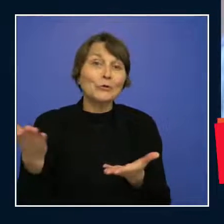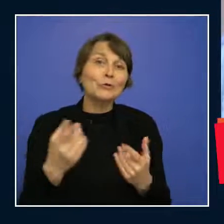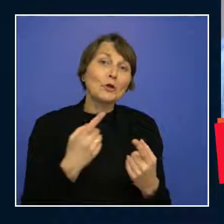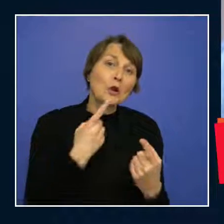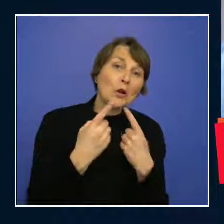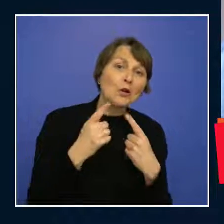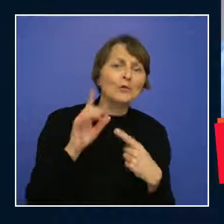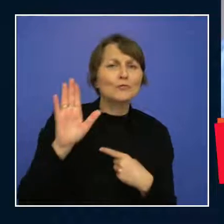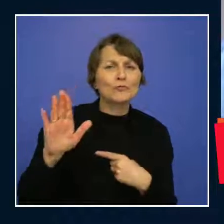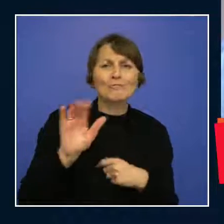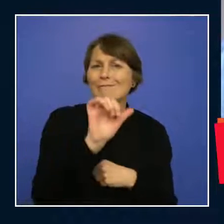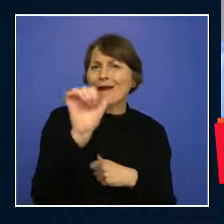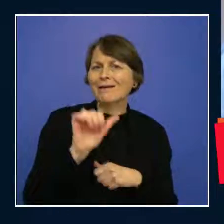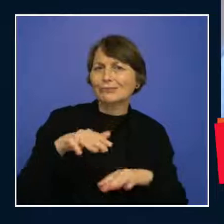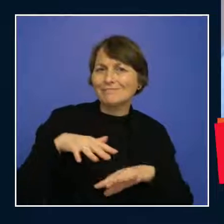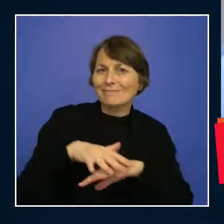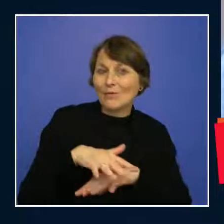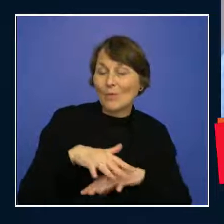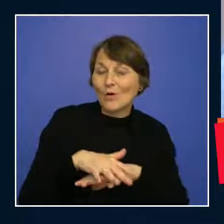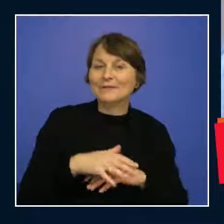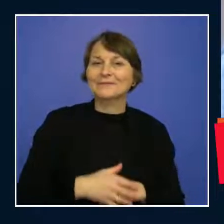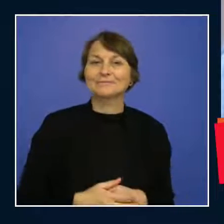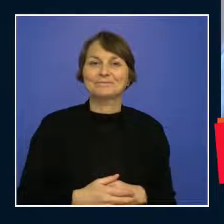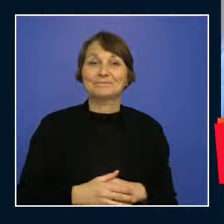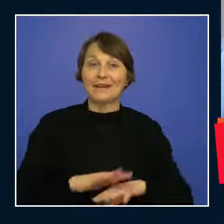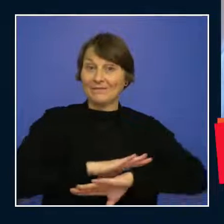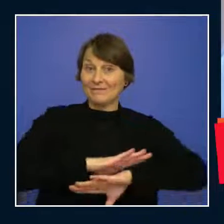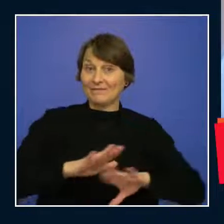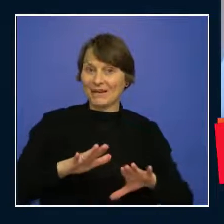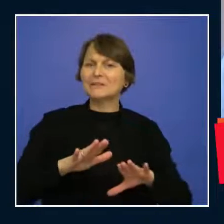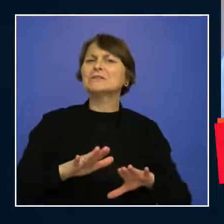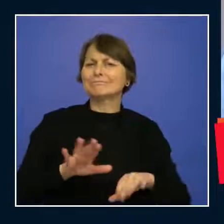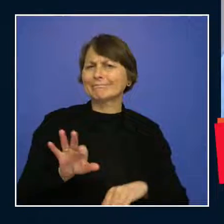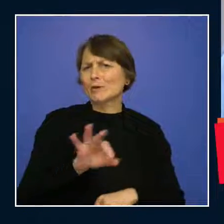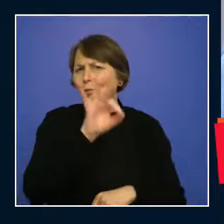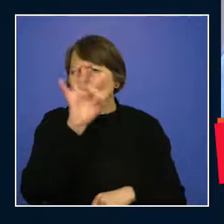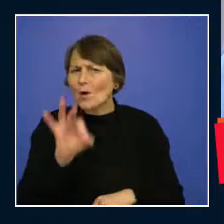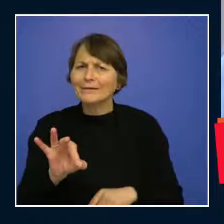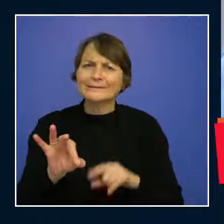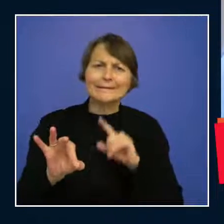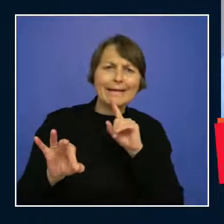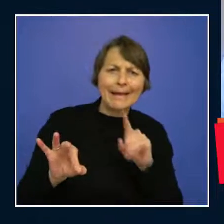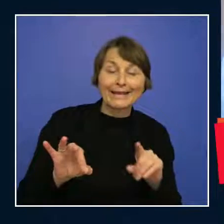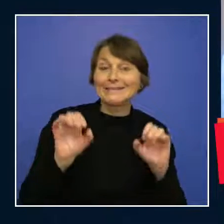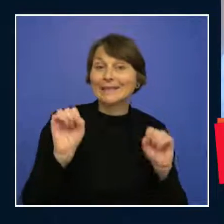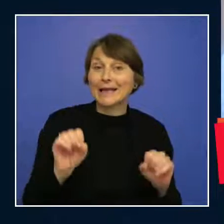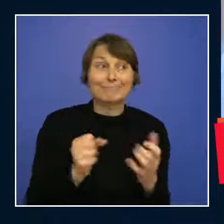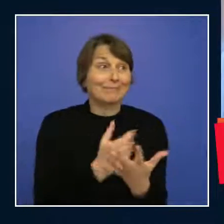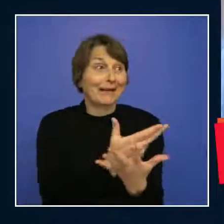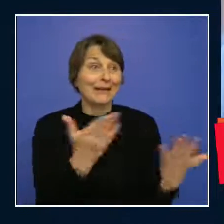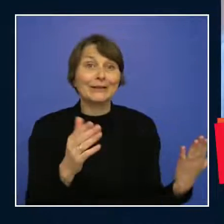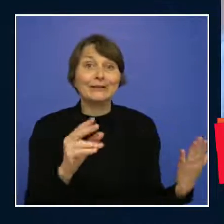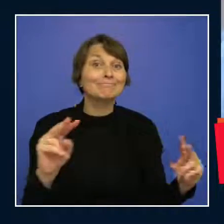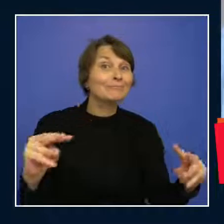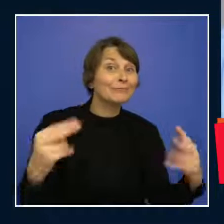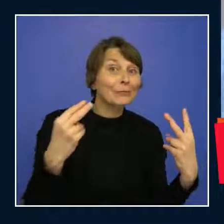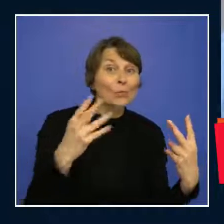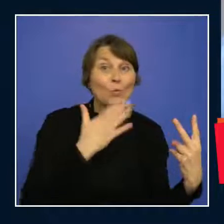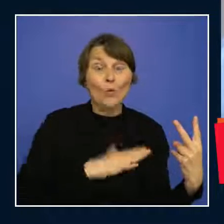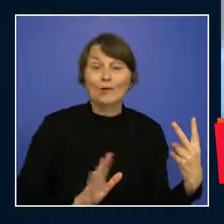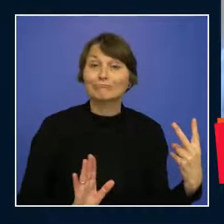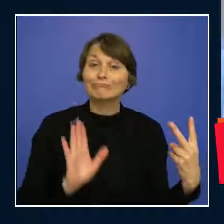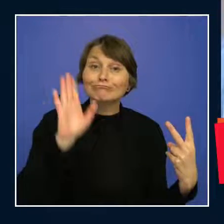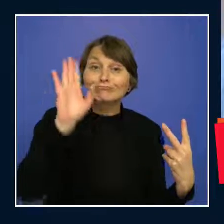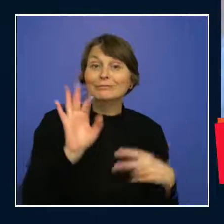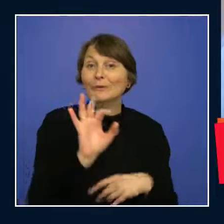Network. And at the end, there'll be a Q&A. So I'll ask any questions that any of the viewers have posed. We'll